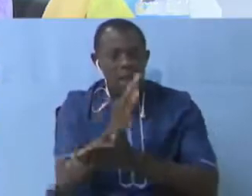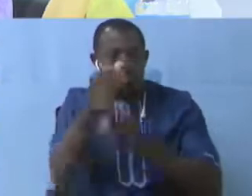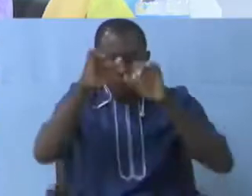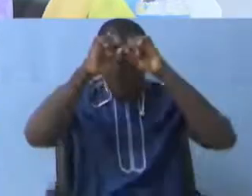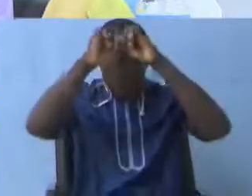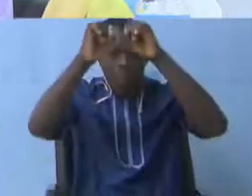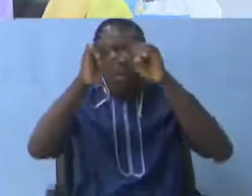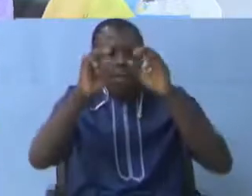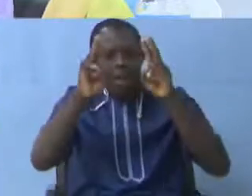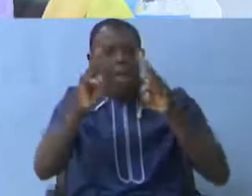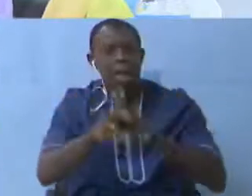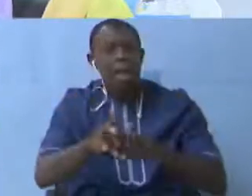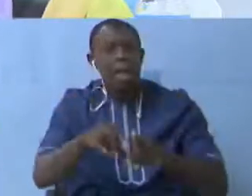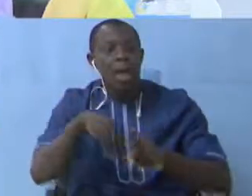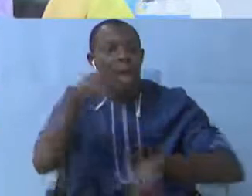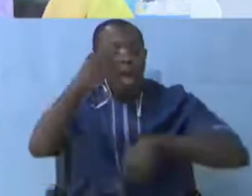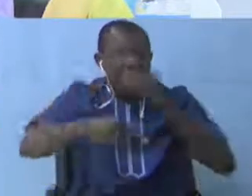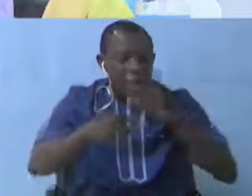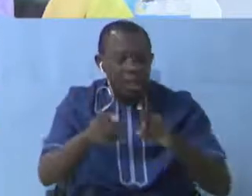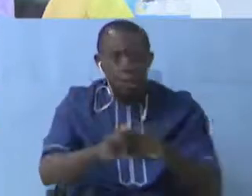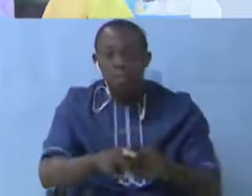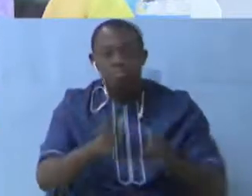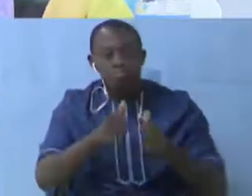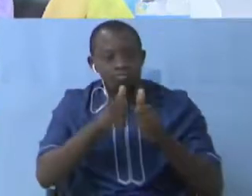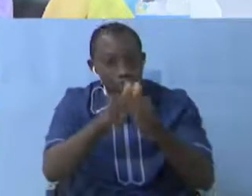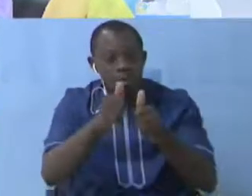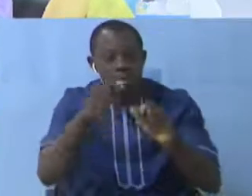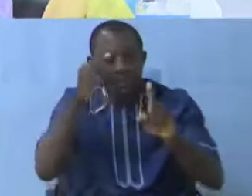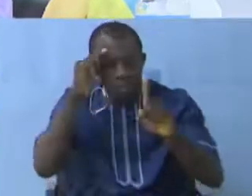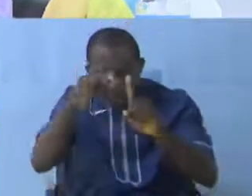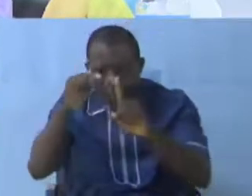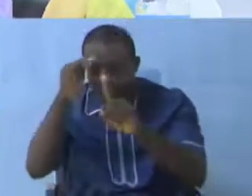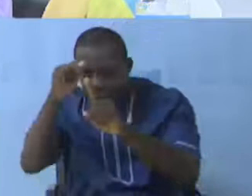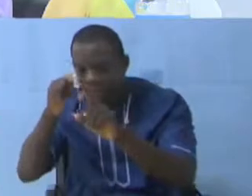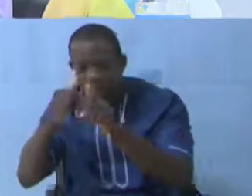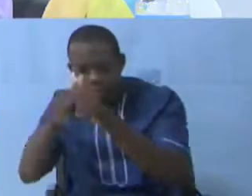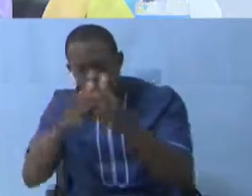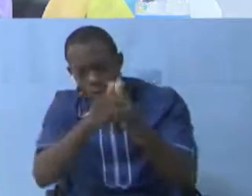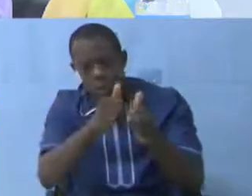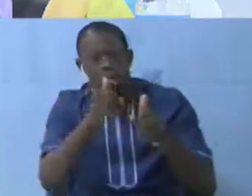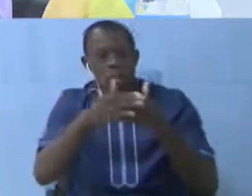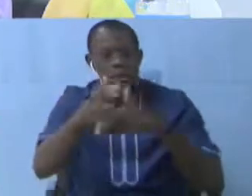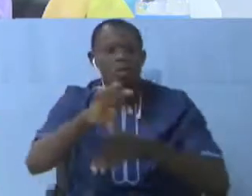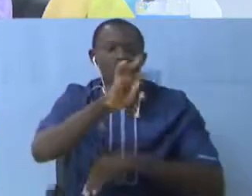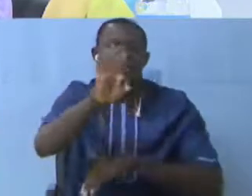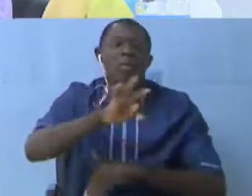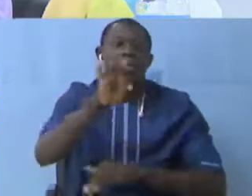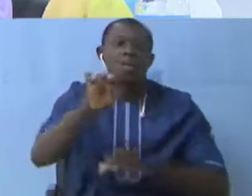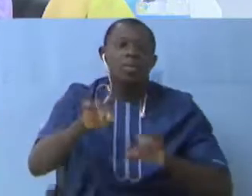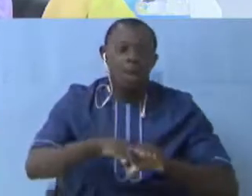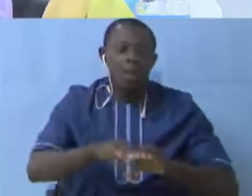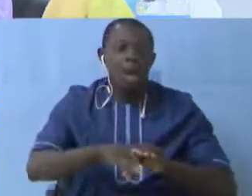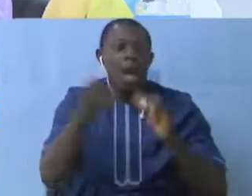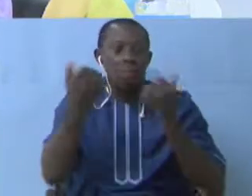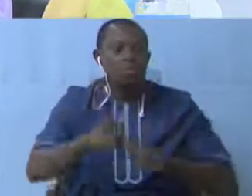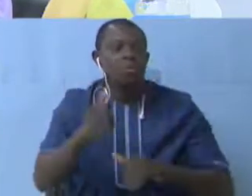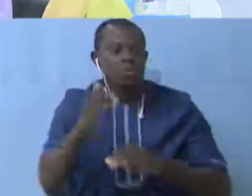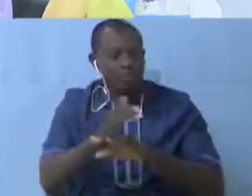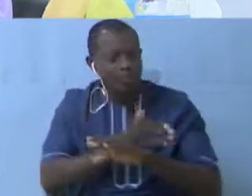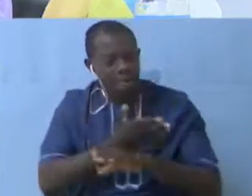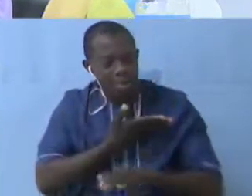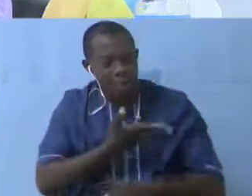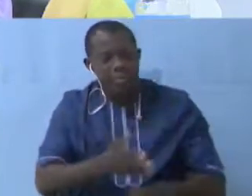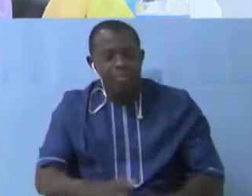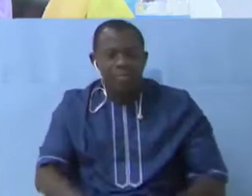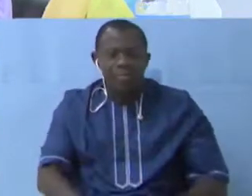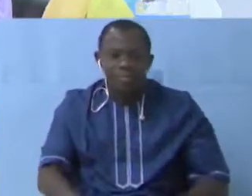witch hunting. Many families were targeted. ci gannaaw loolu nag am na rëbbante yu bëri yoo xam ne am na fi am na njaboot ñu bëri ñoo xam ne nii dàkk